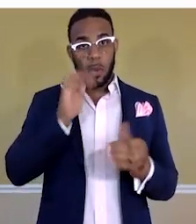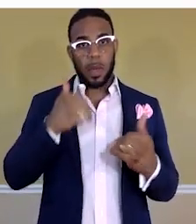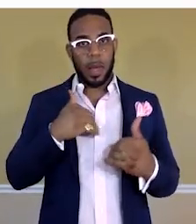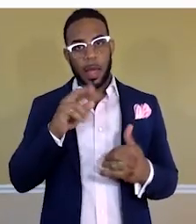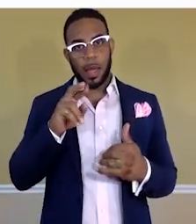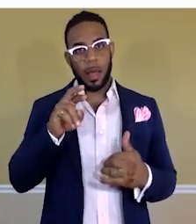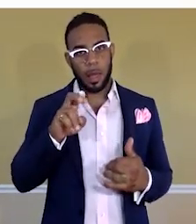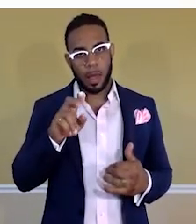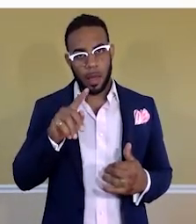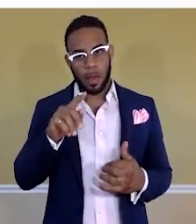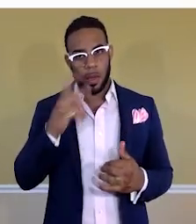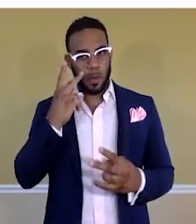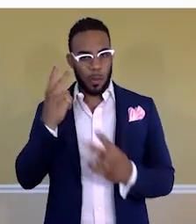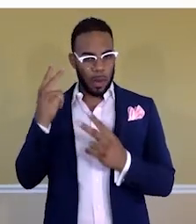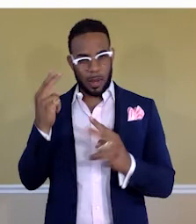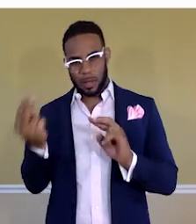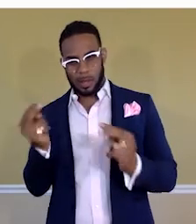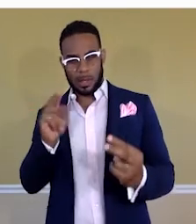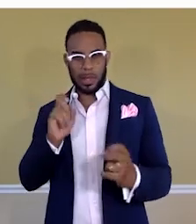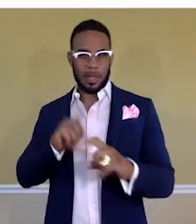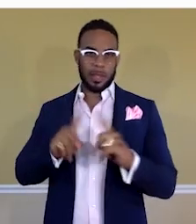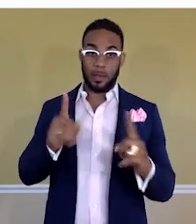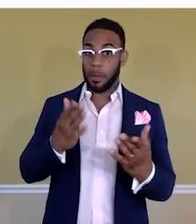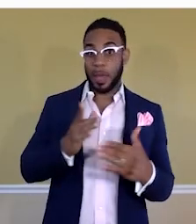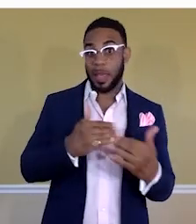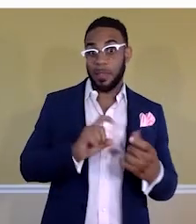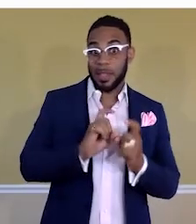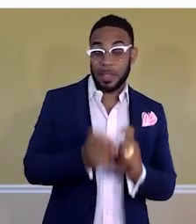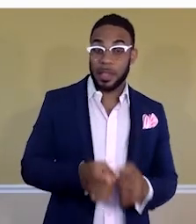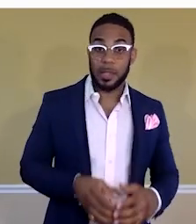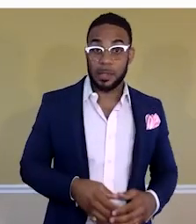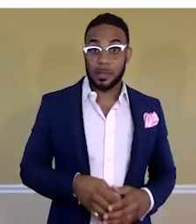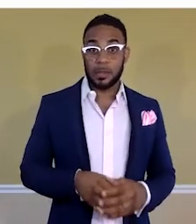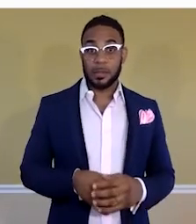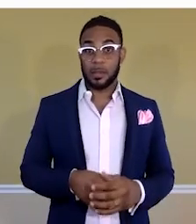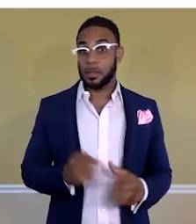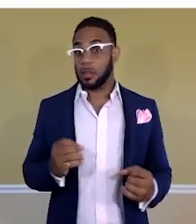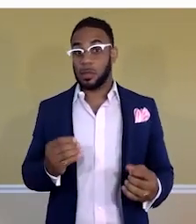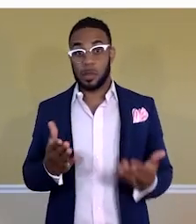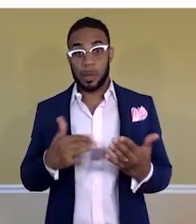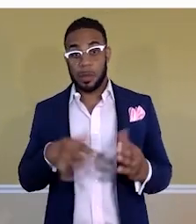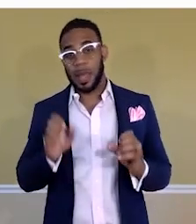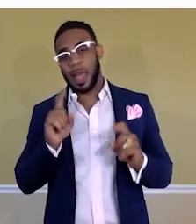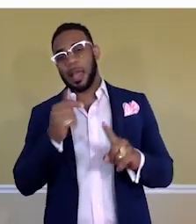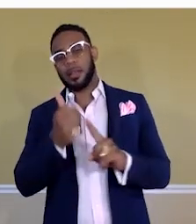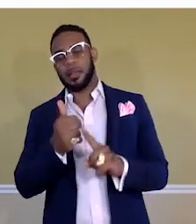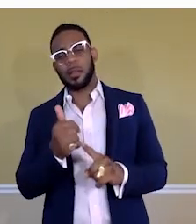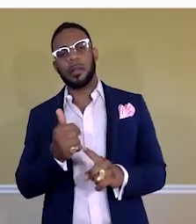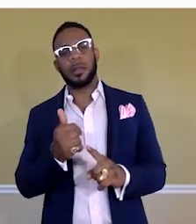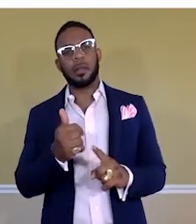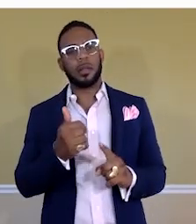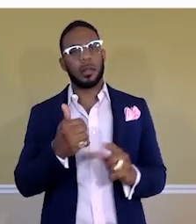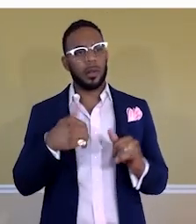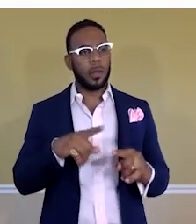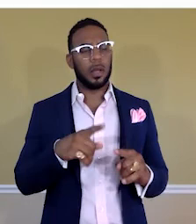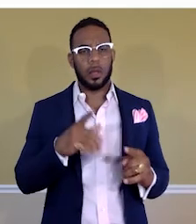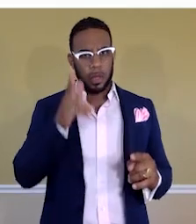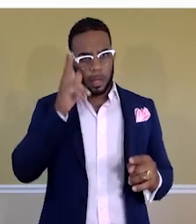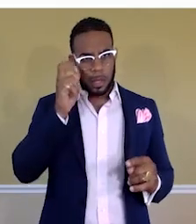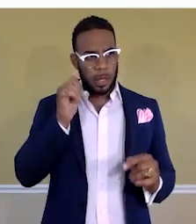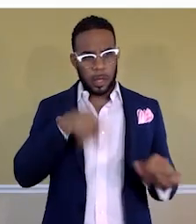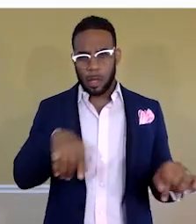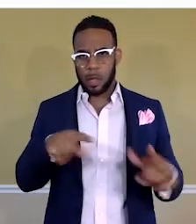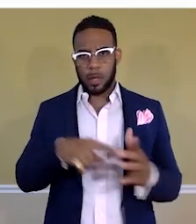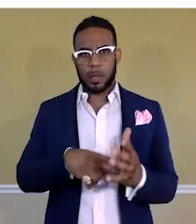a retrospective will look different. And it may even change. So you may be asking yourself while you're kind of hearing all of